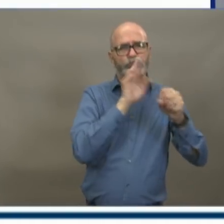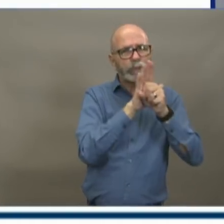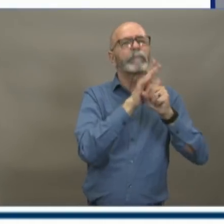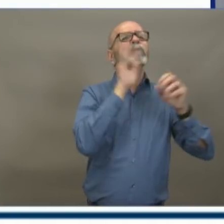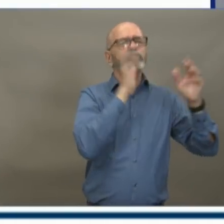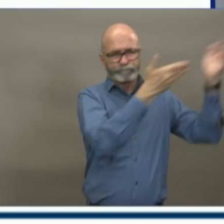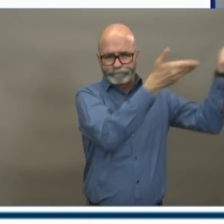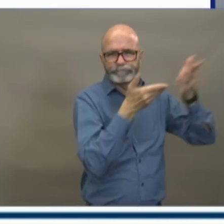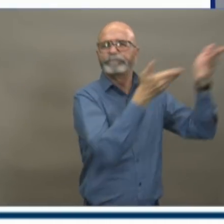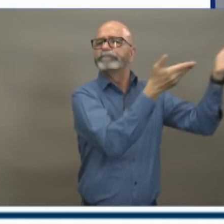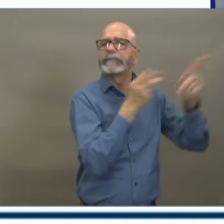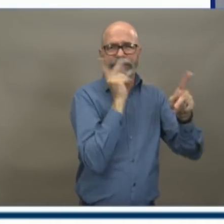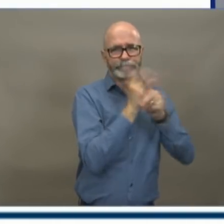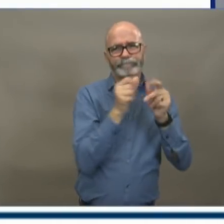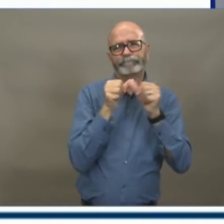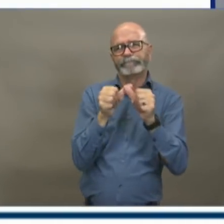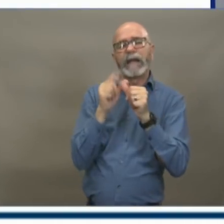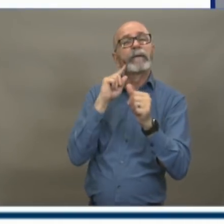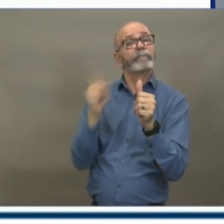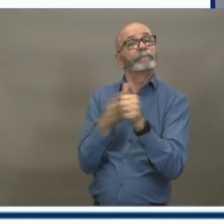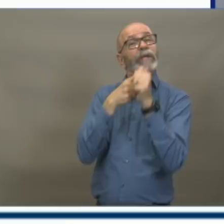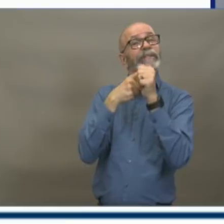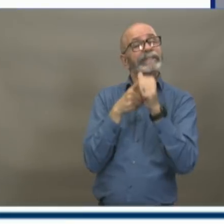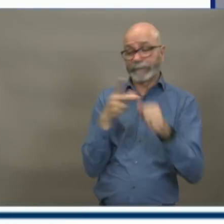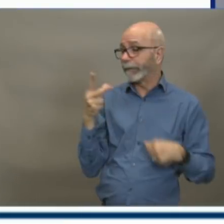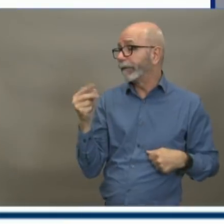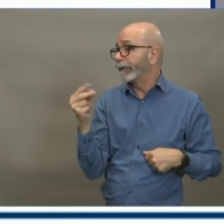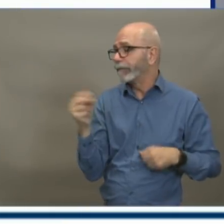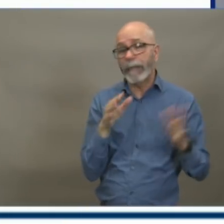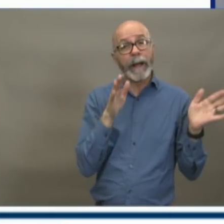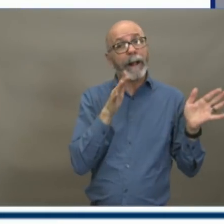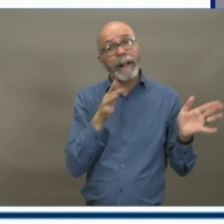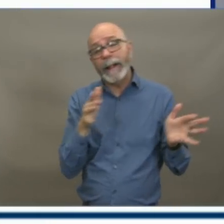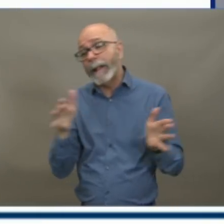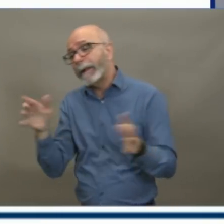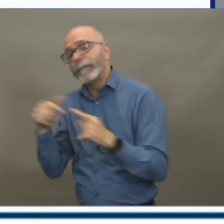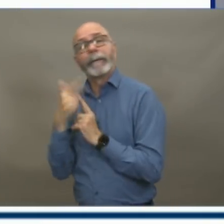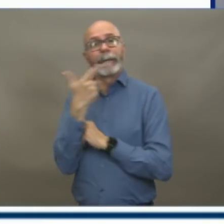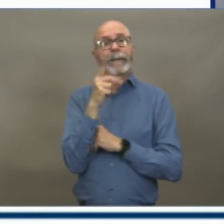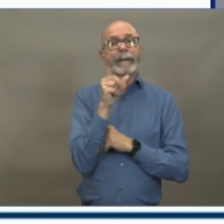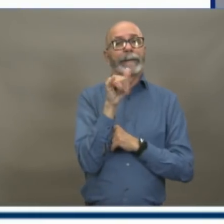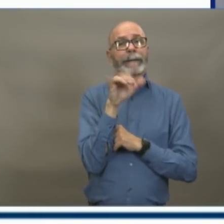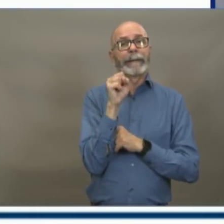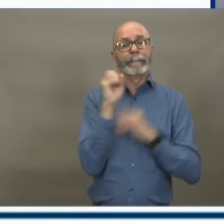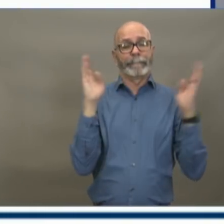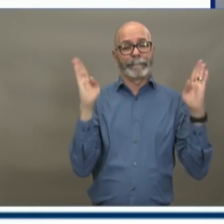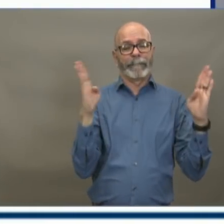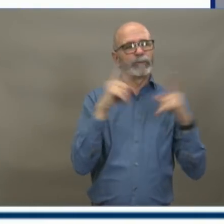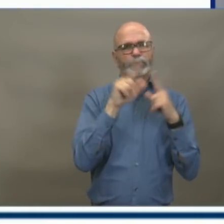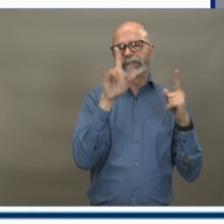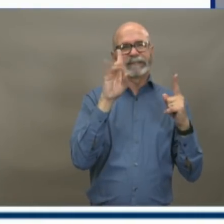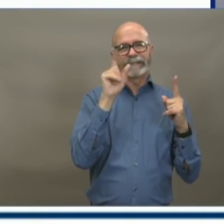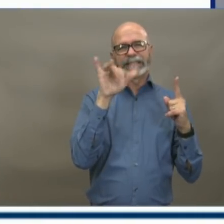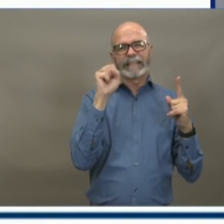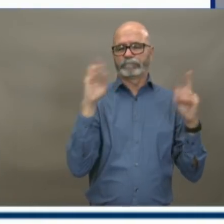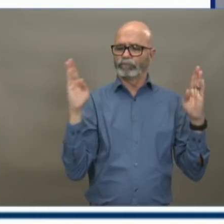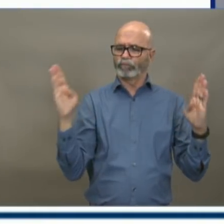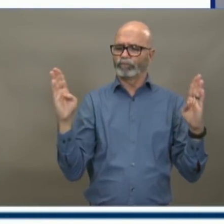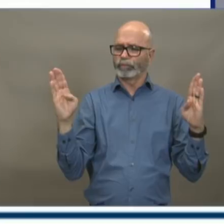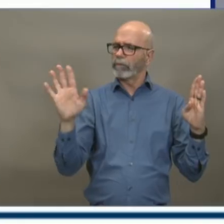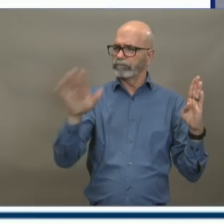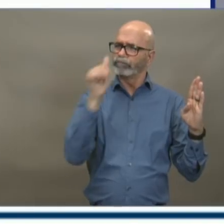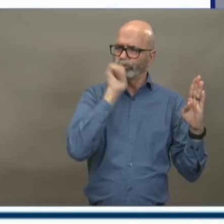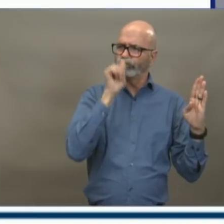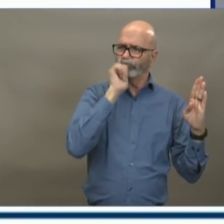I think it's around 28 days, 21 to 28 days. We want to reassure all Nova Scotians that if we give you the